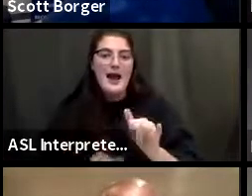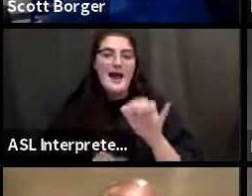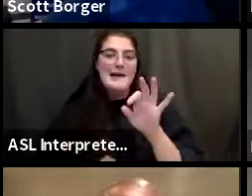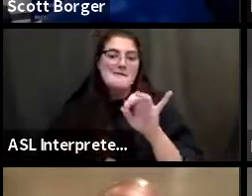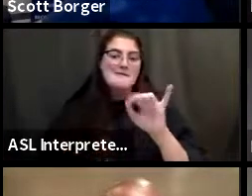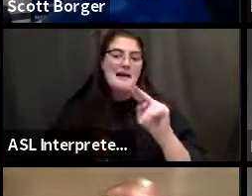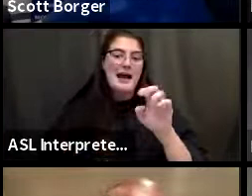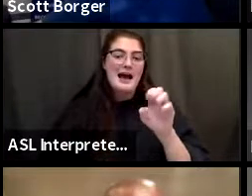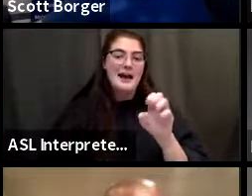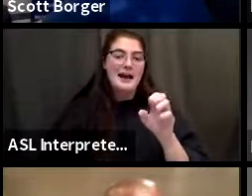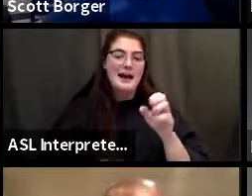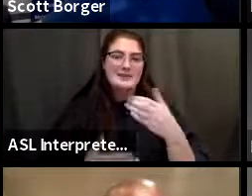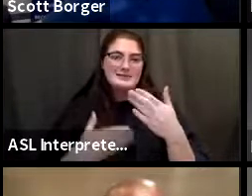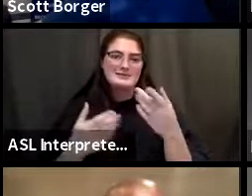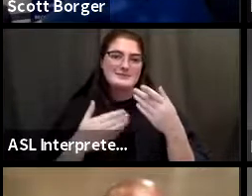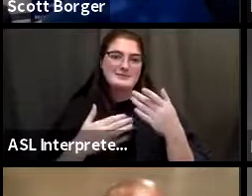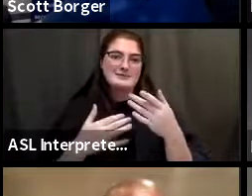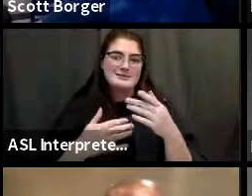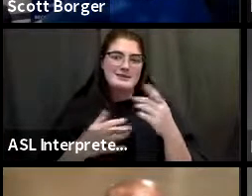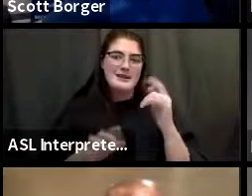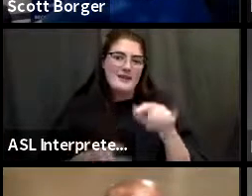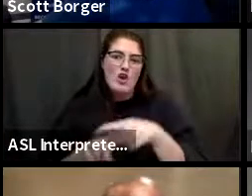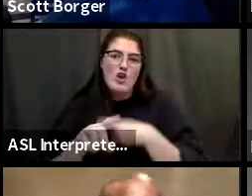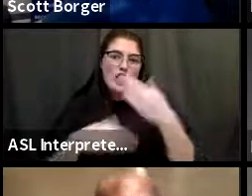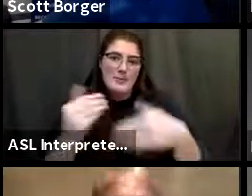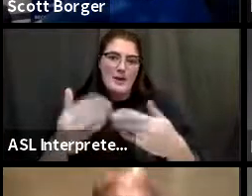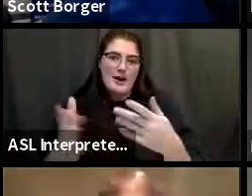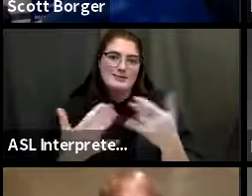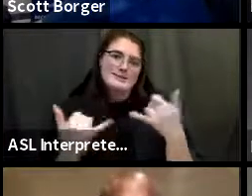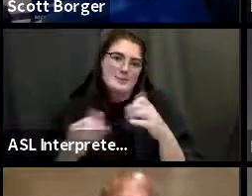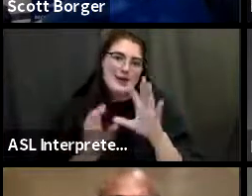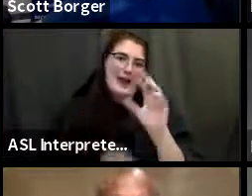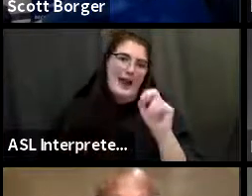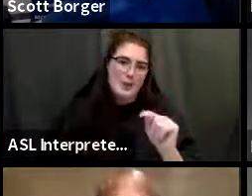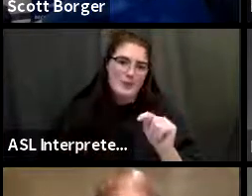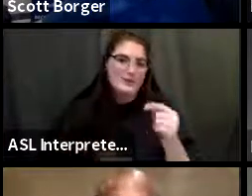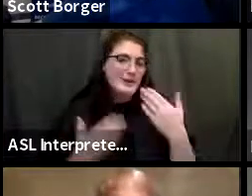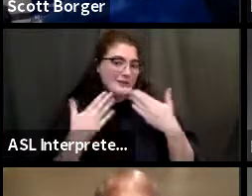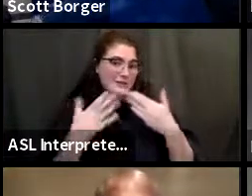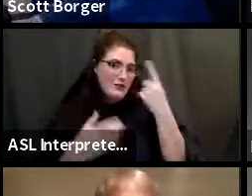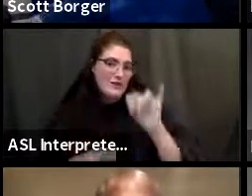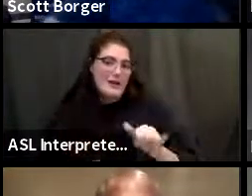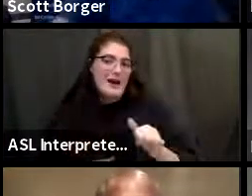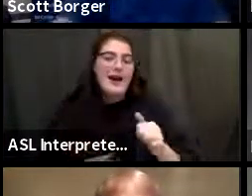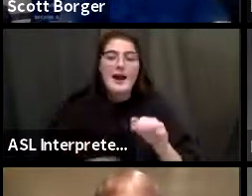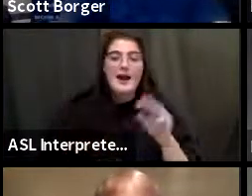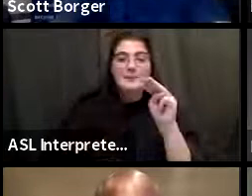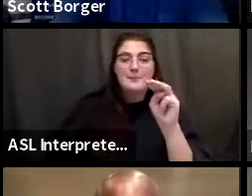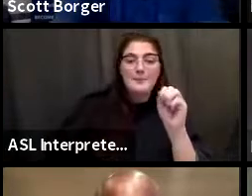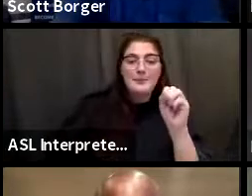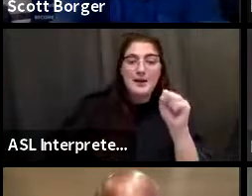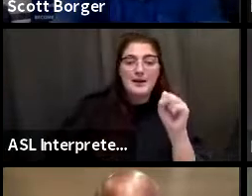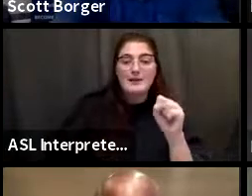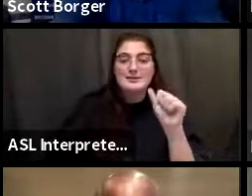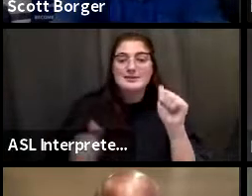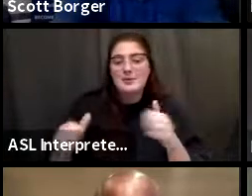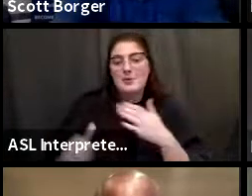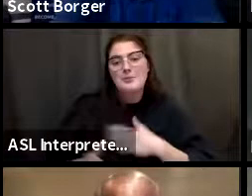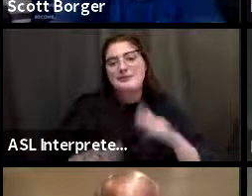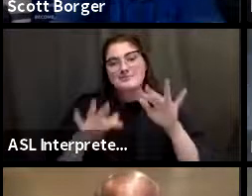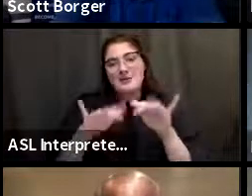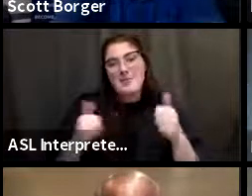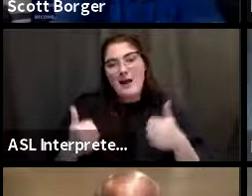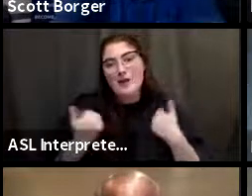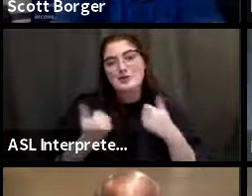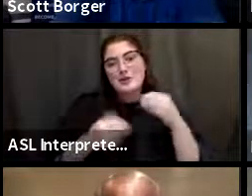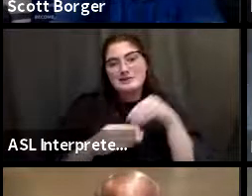to play out. Okay. All right. Thank you for that. And Mr. Moss, if you could please put that address in the chat.